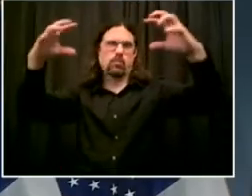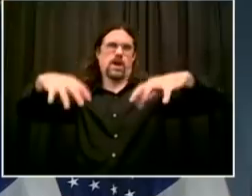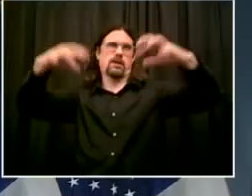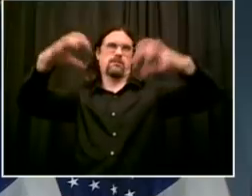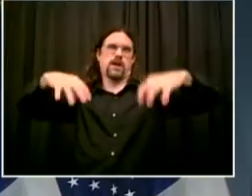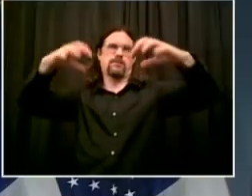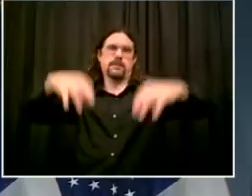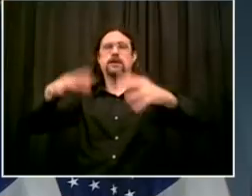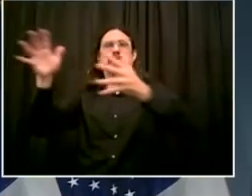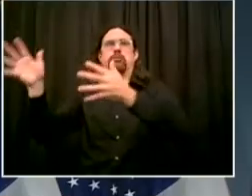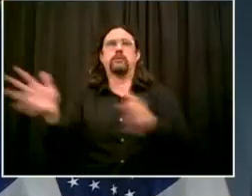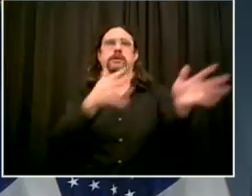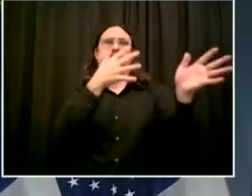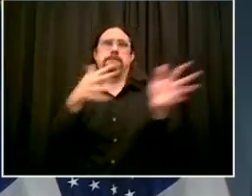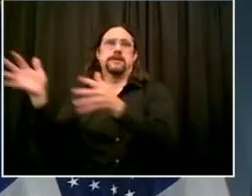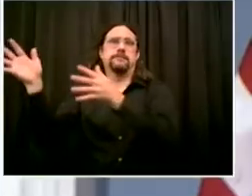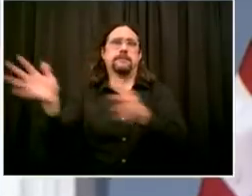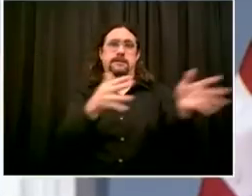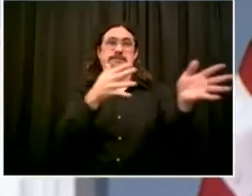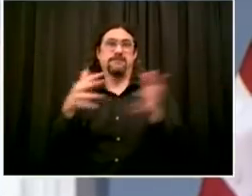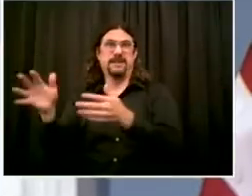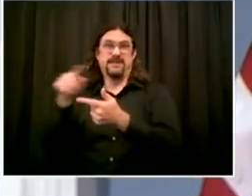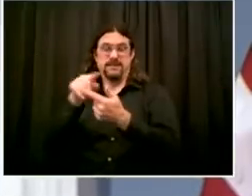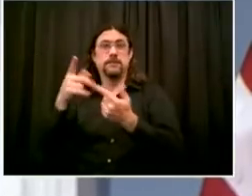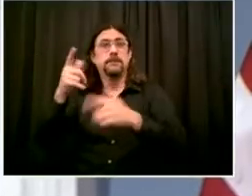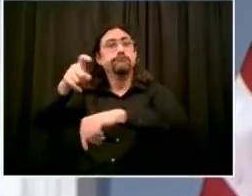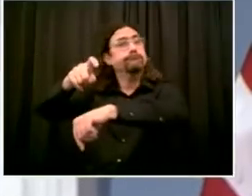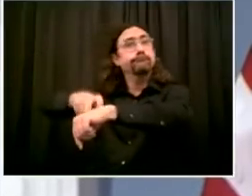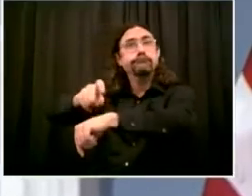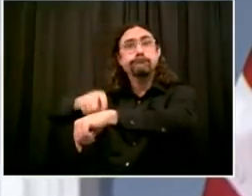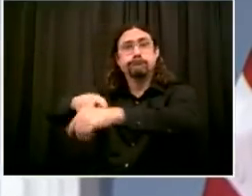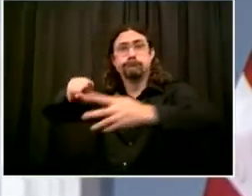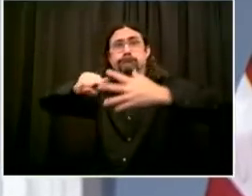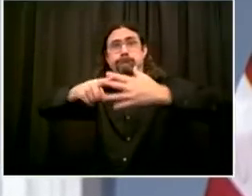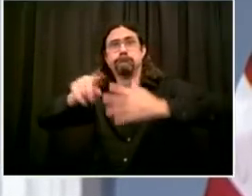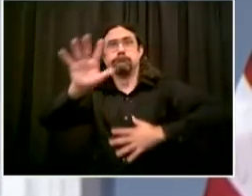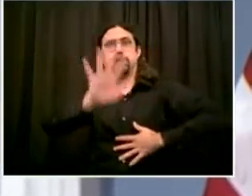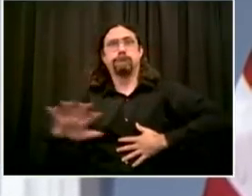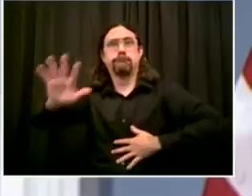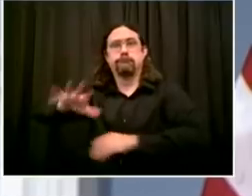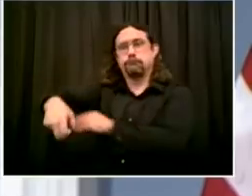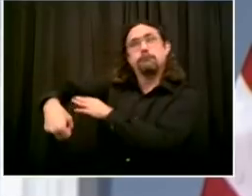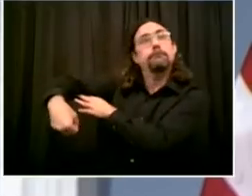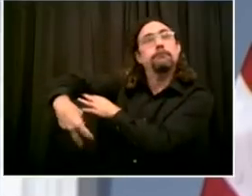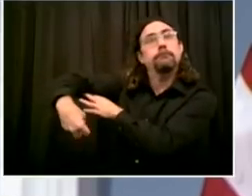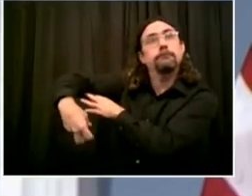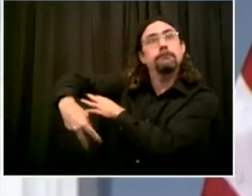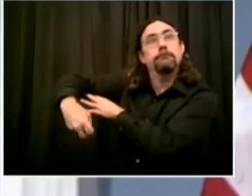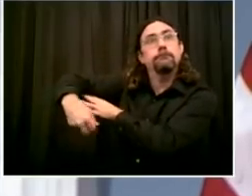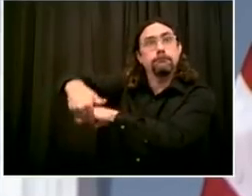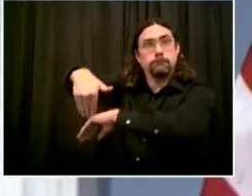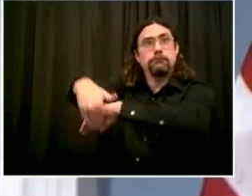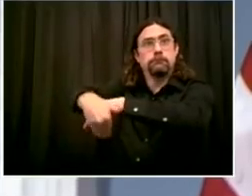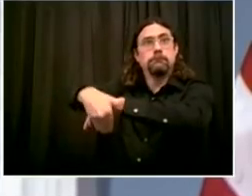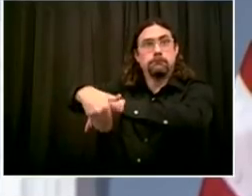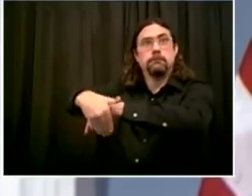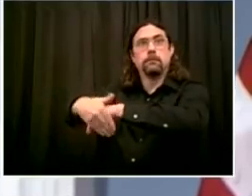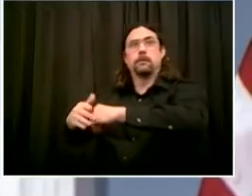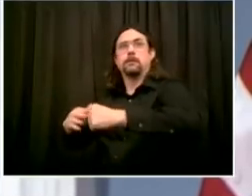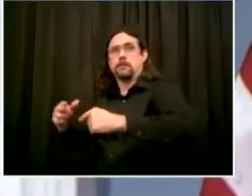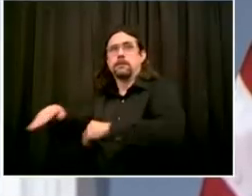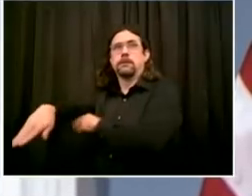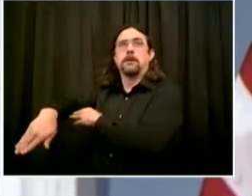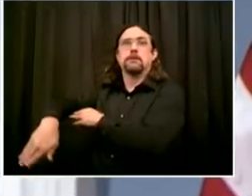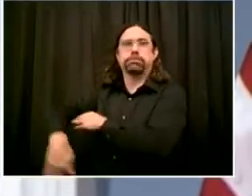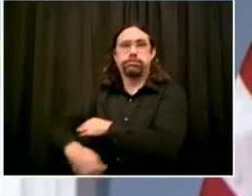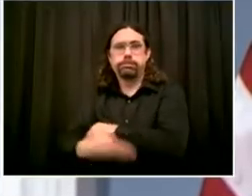see tomorrow. We're looking at about 2 to 4 inches of rain spread across the city, and there could be some spots with